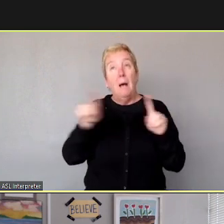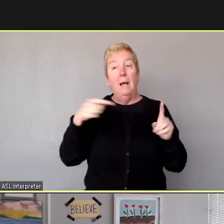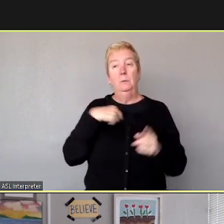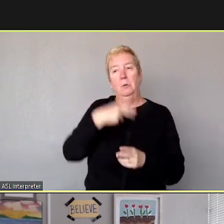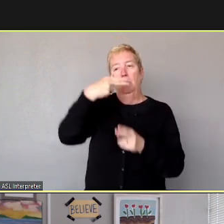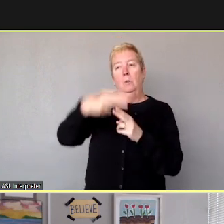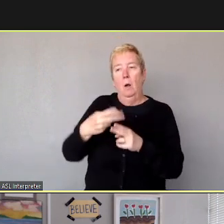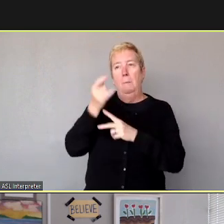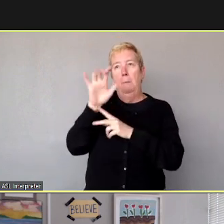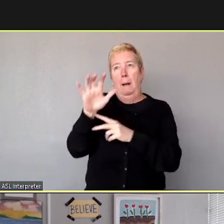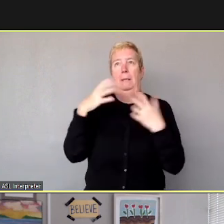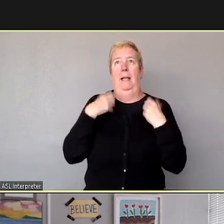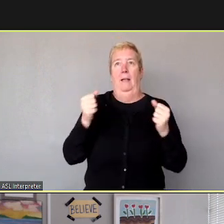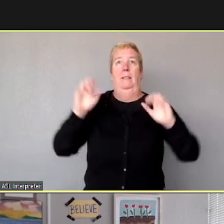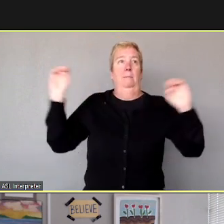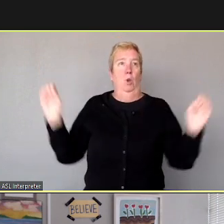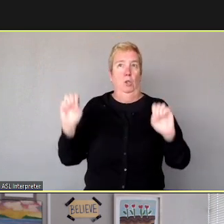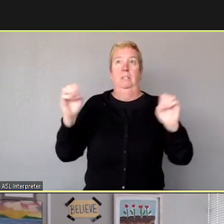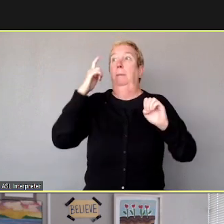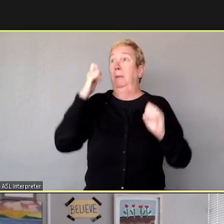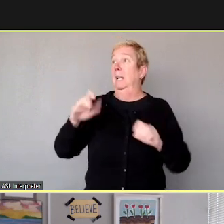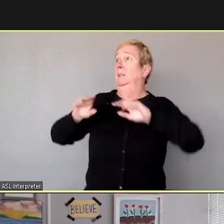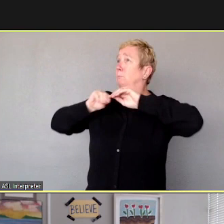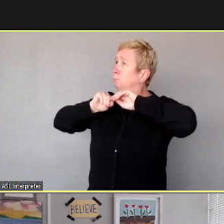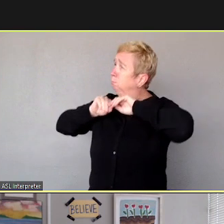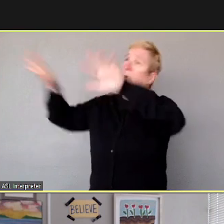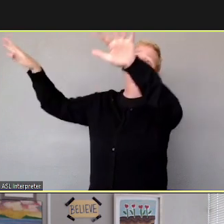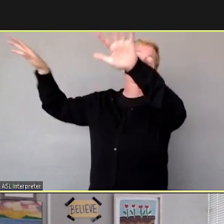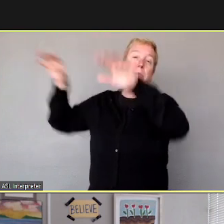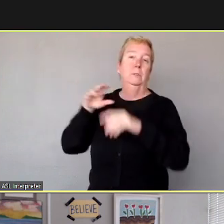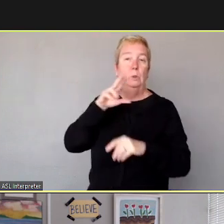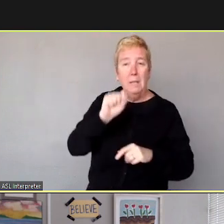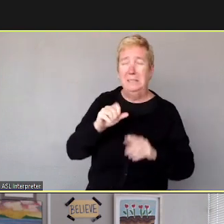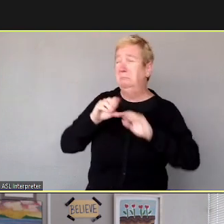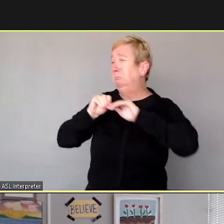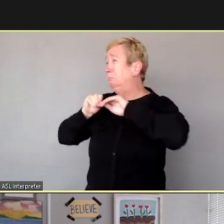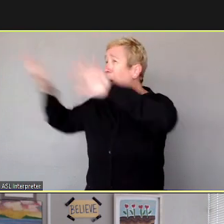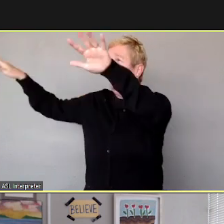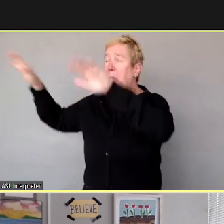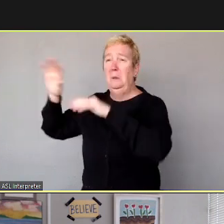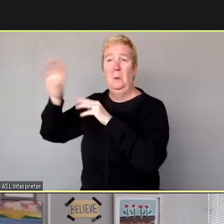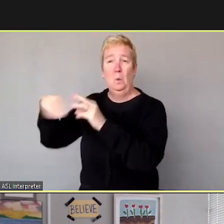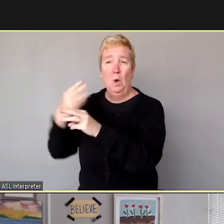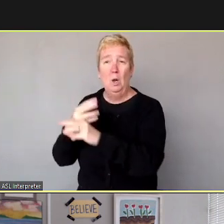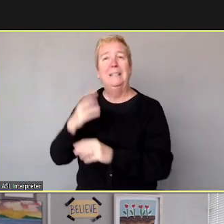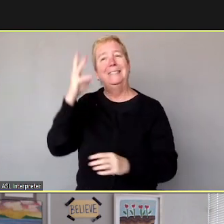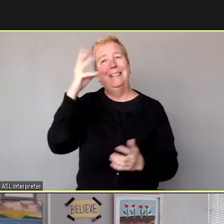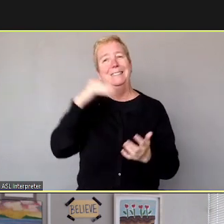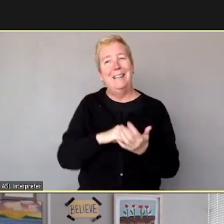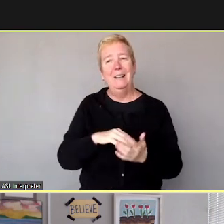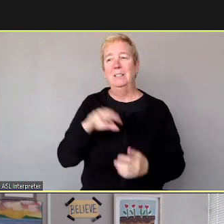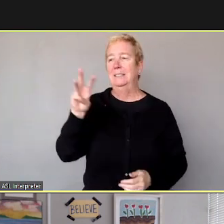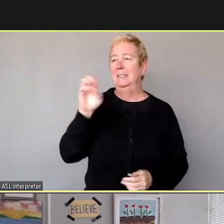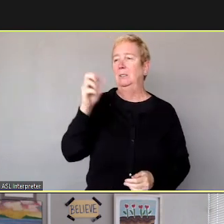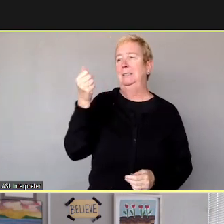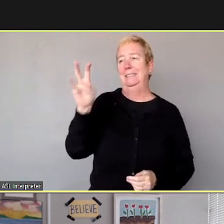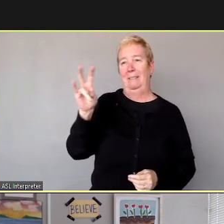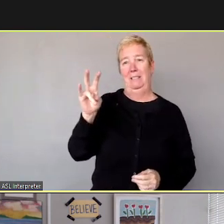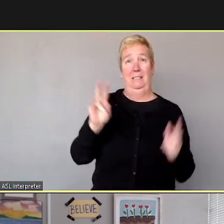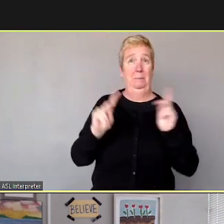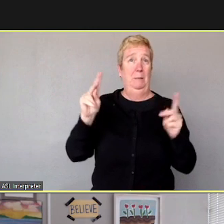is spreading in the United States and around the world. There's a total number of 6,617 cases in the